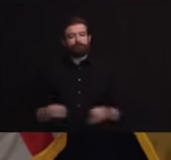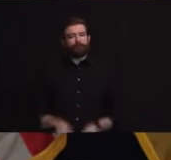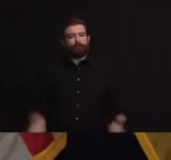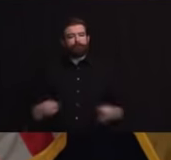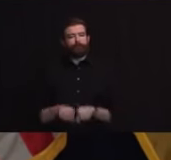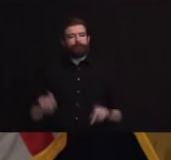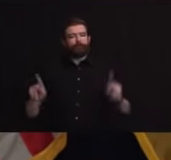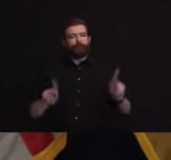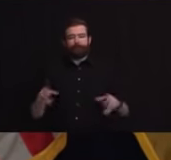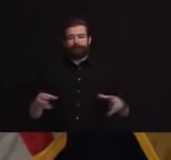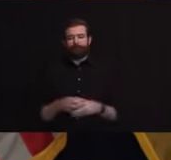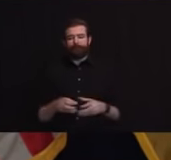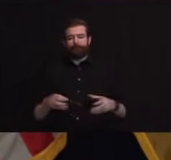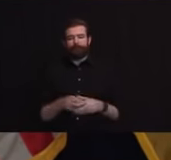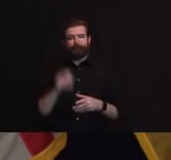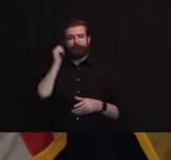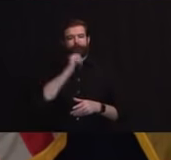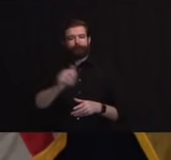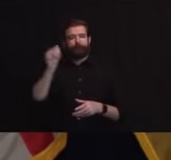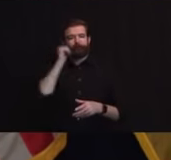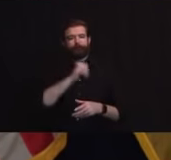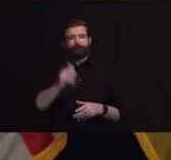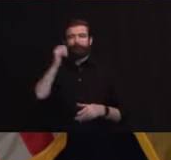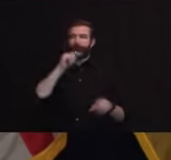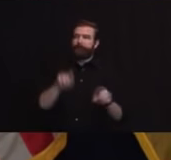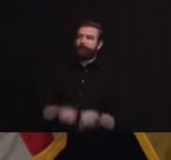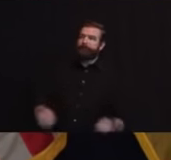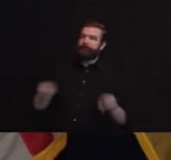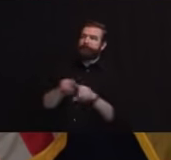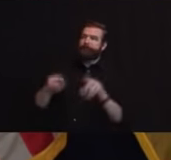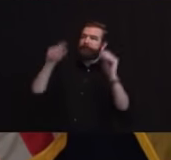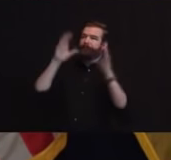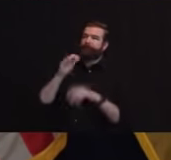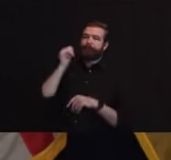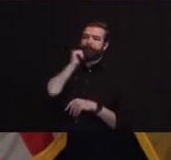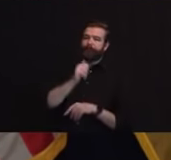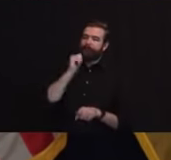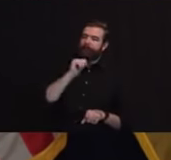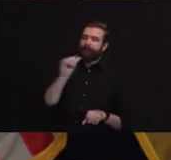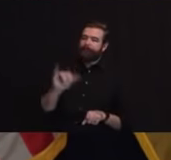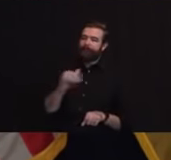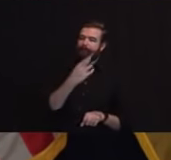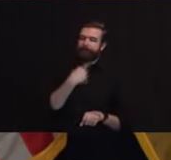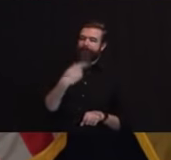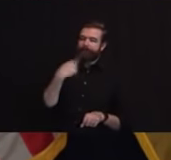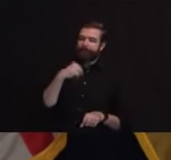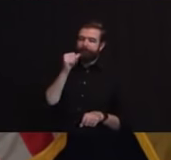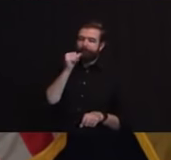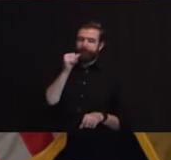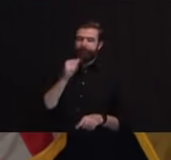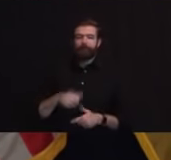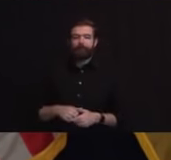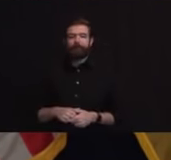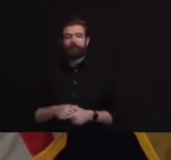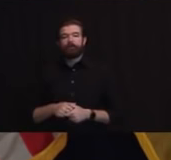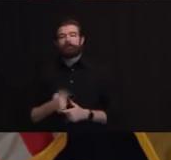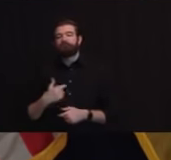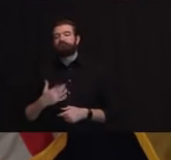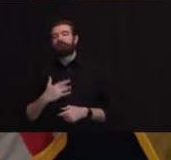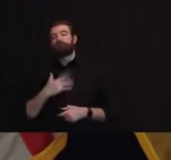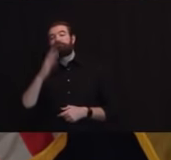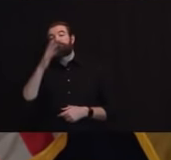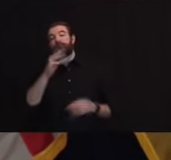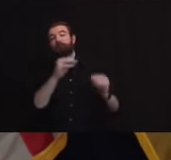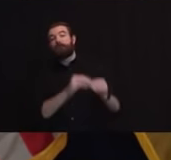does happen. So I do expect in the future, as vaccination rates go up and cases go down, that numbers